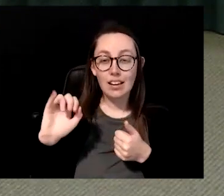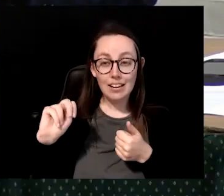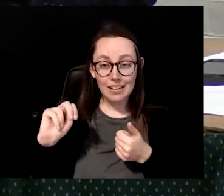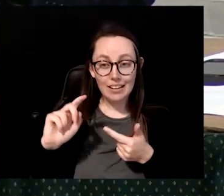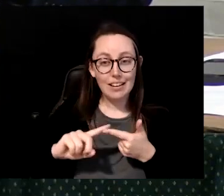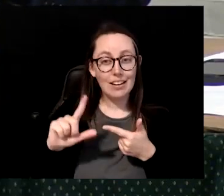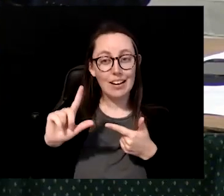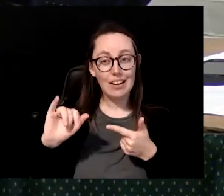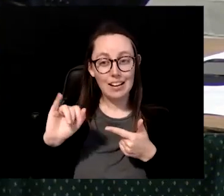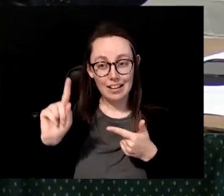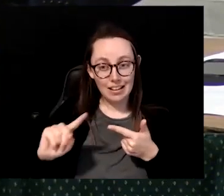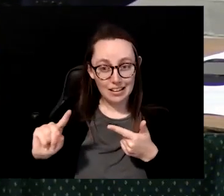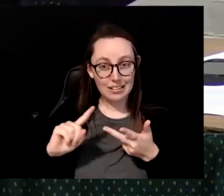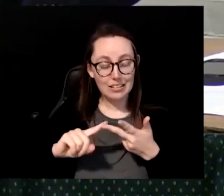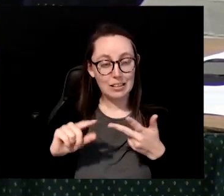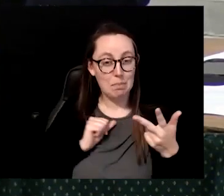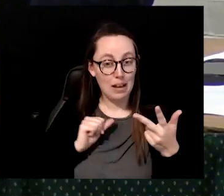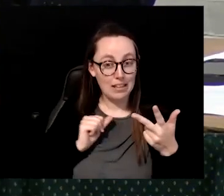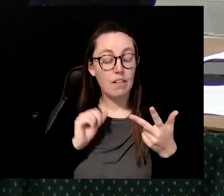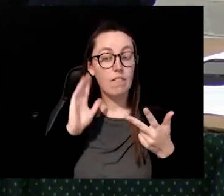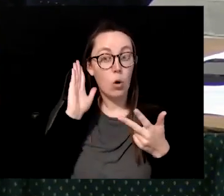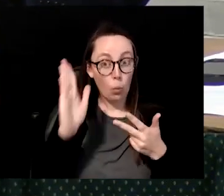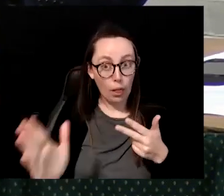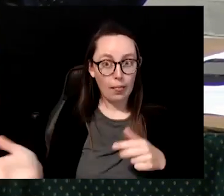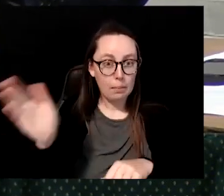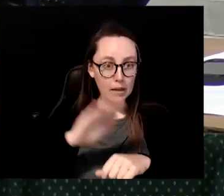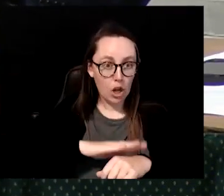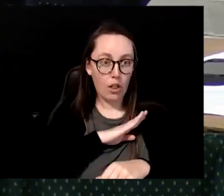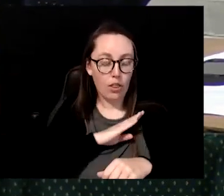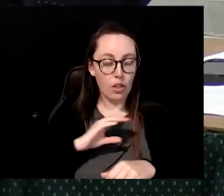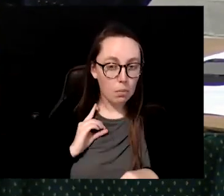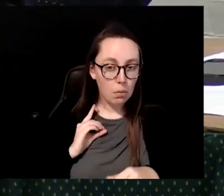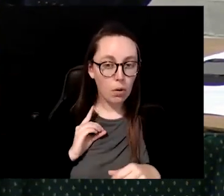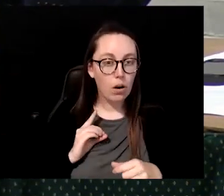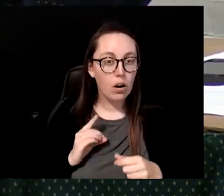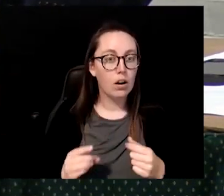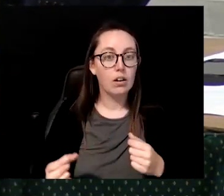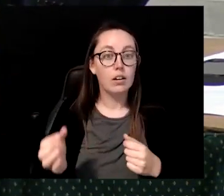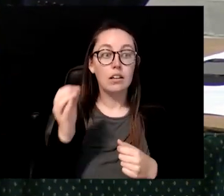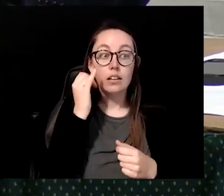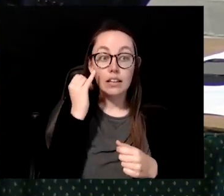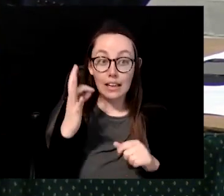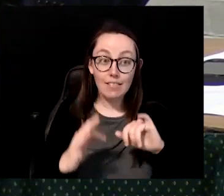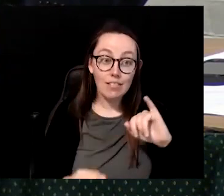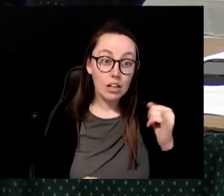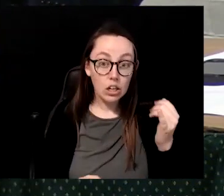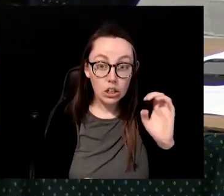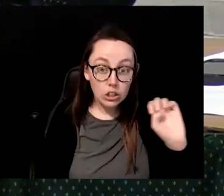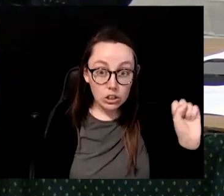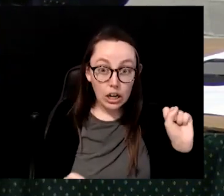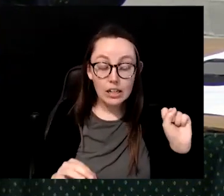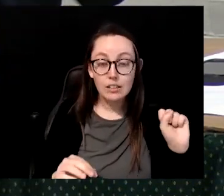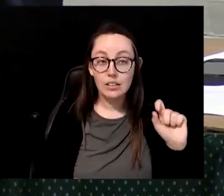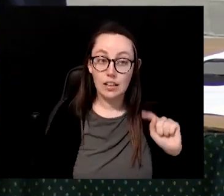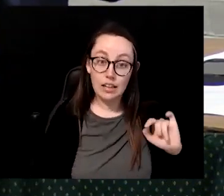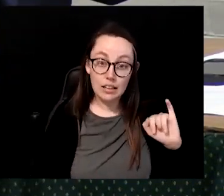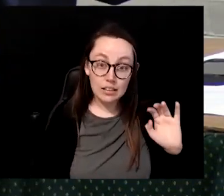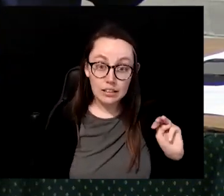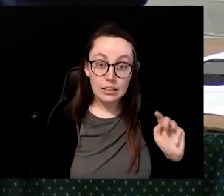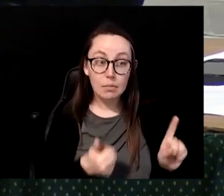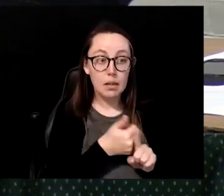this board if Jessica and Tim abstain from this next motion um we could still